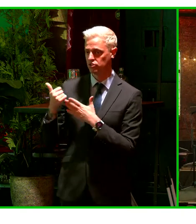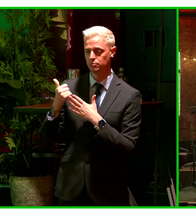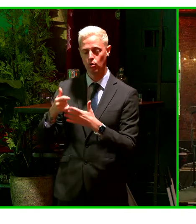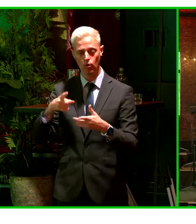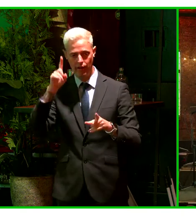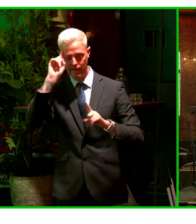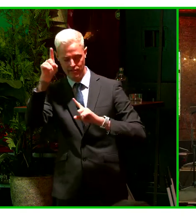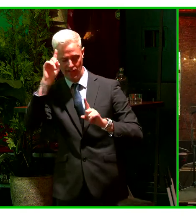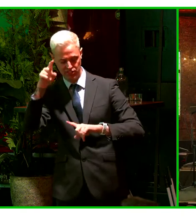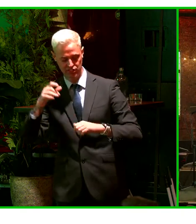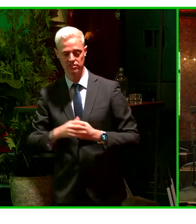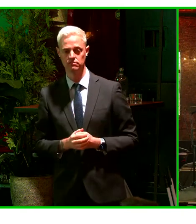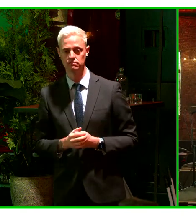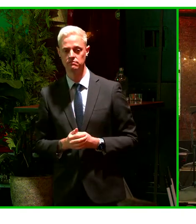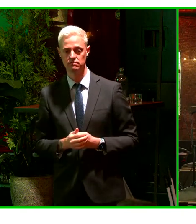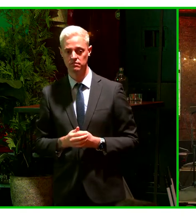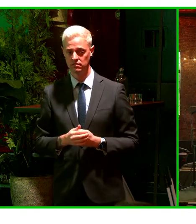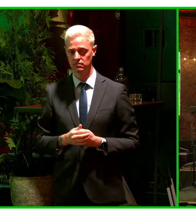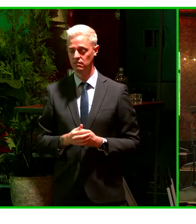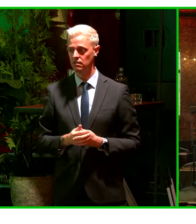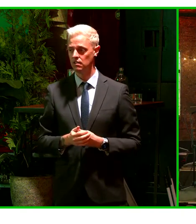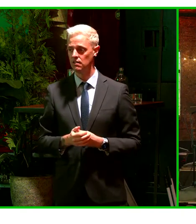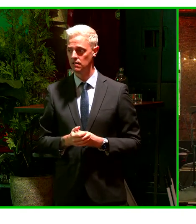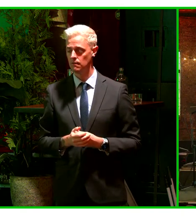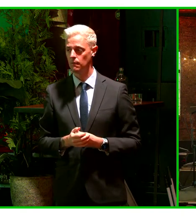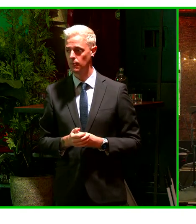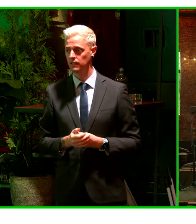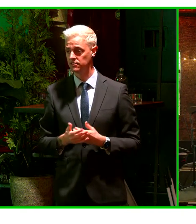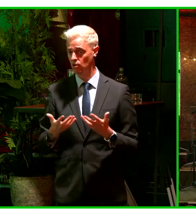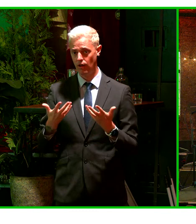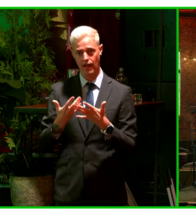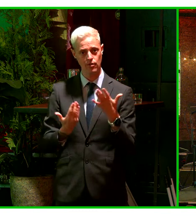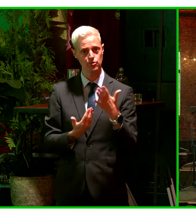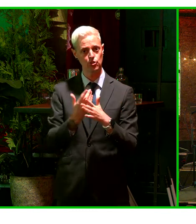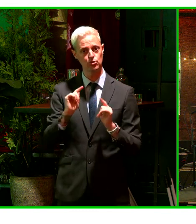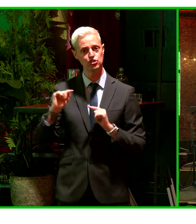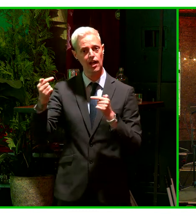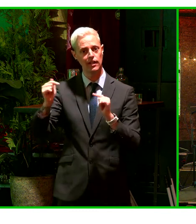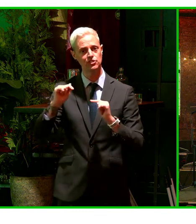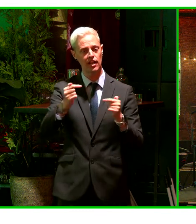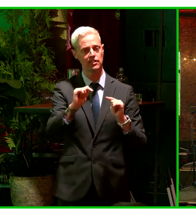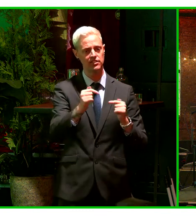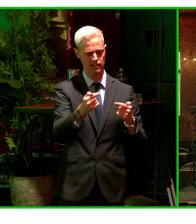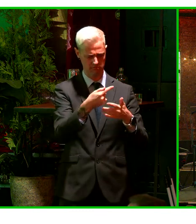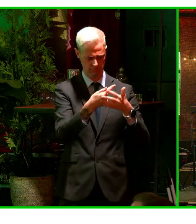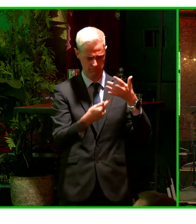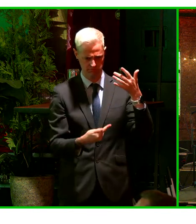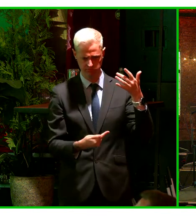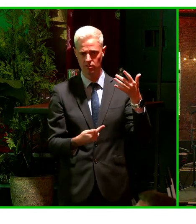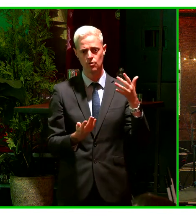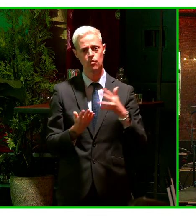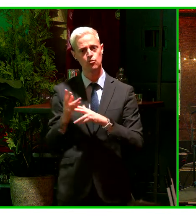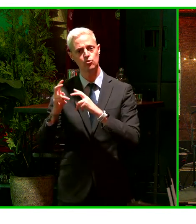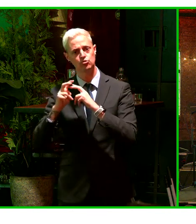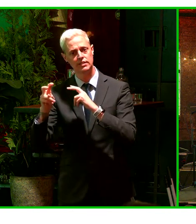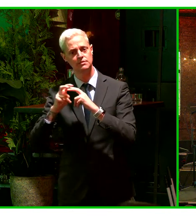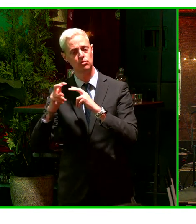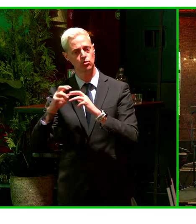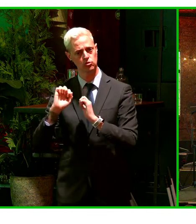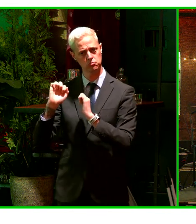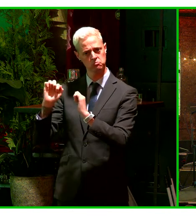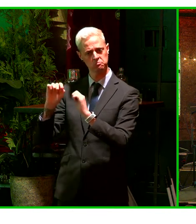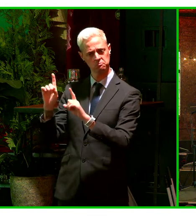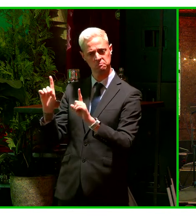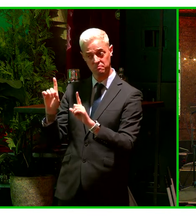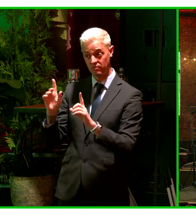coming up with new ways of dealing with some of the challenges that we're facing in the kind of transport arena. But